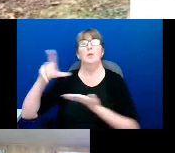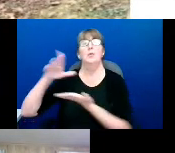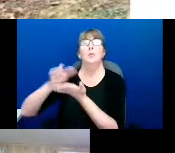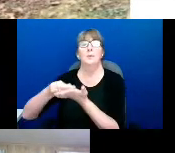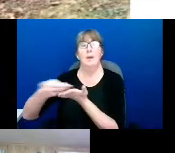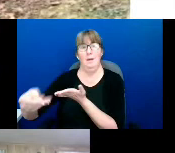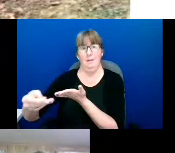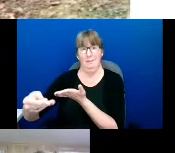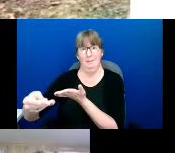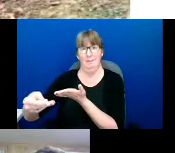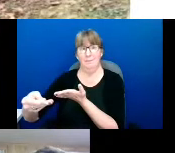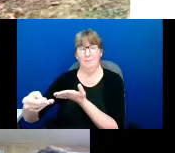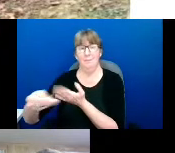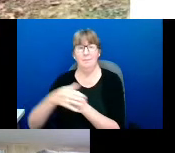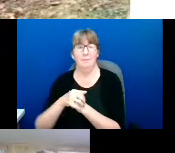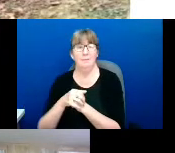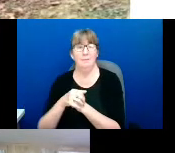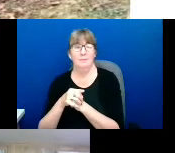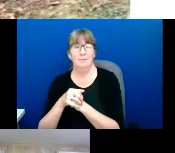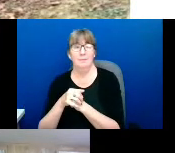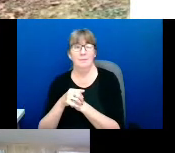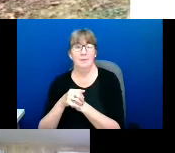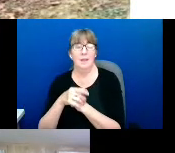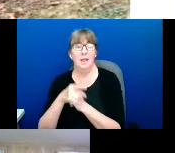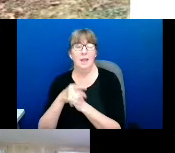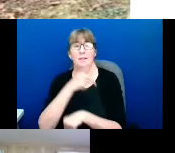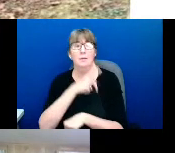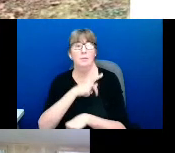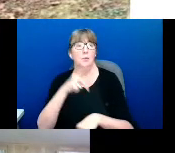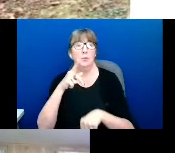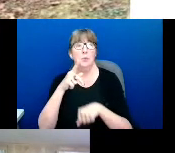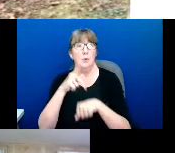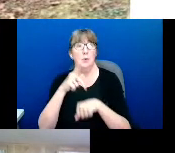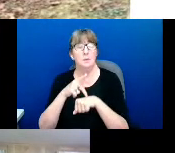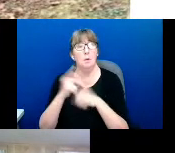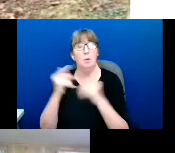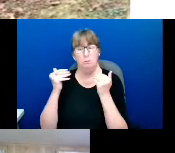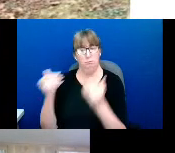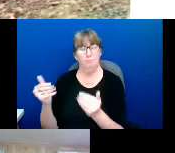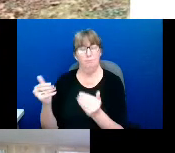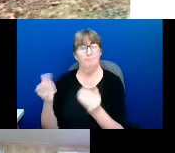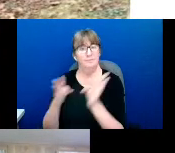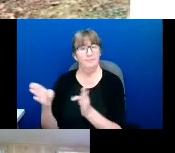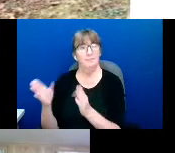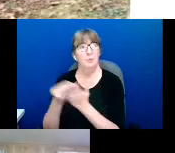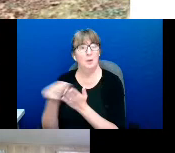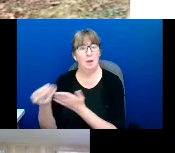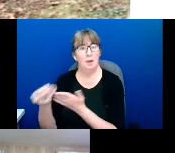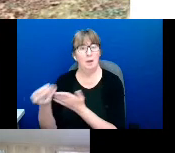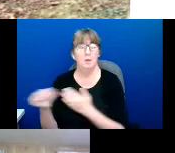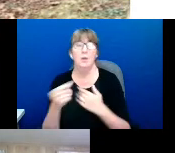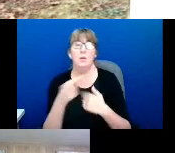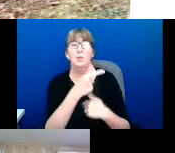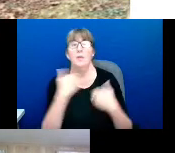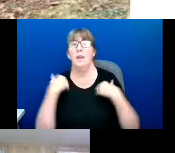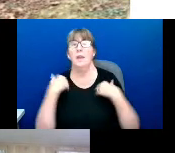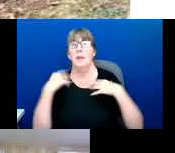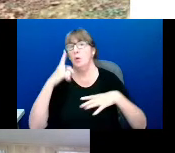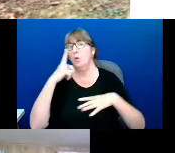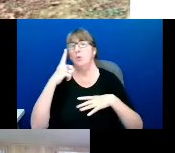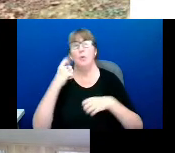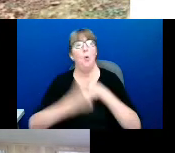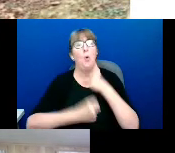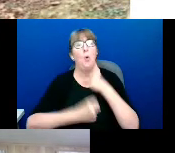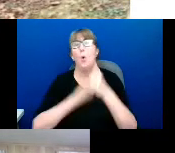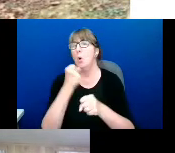and at this principal's leadership. And so they had all weather gear throughout that year, and they've kept